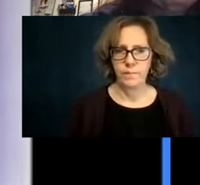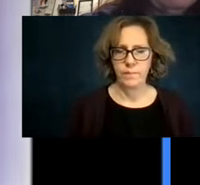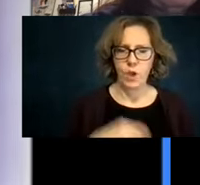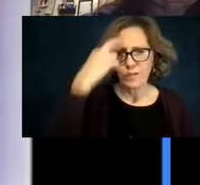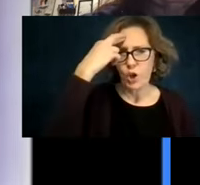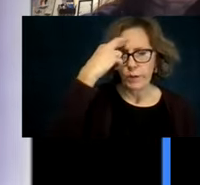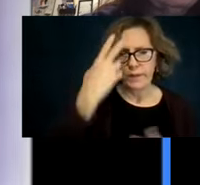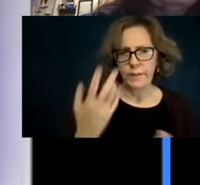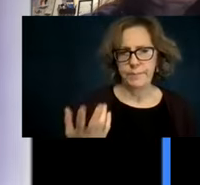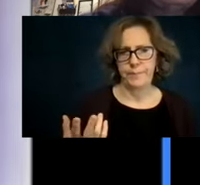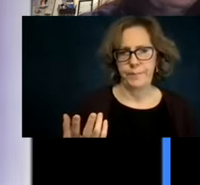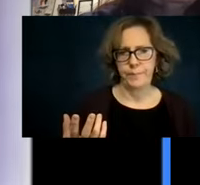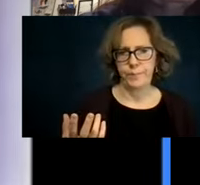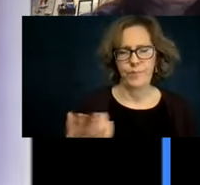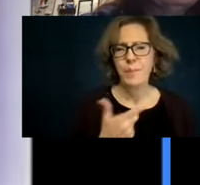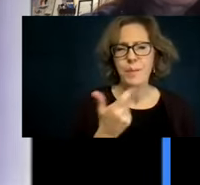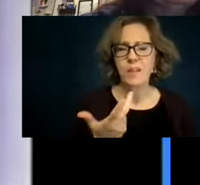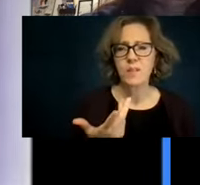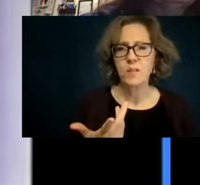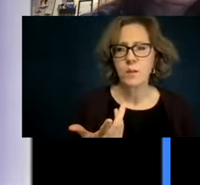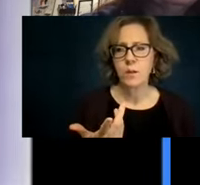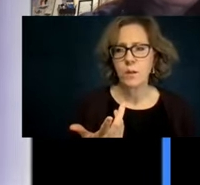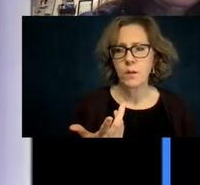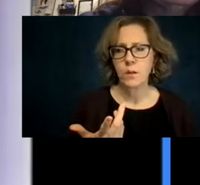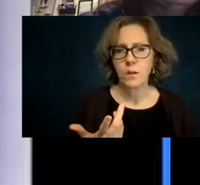retarded, because I